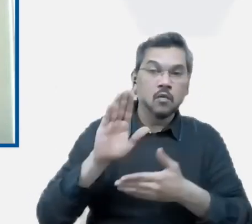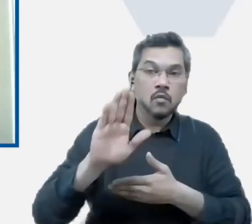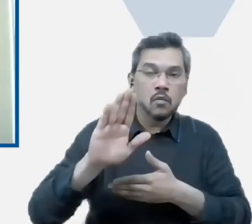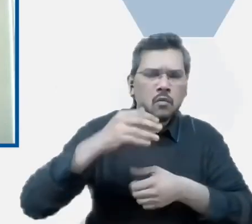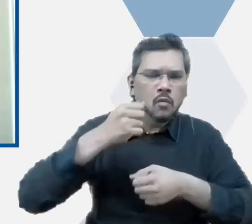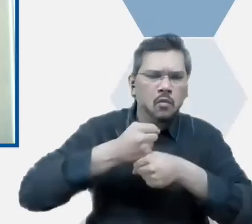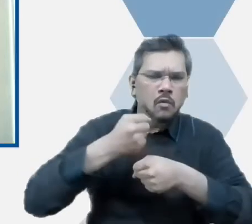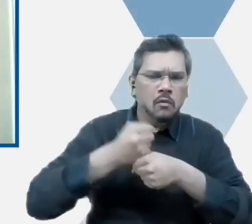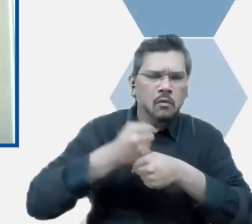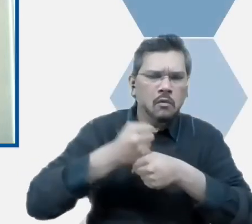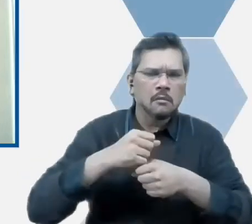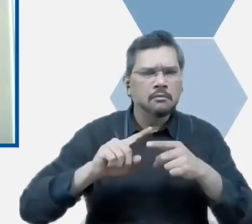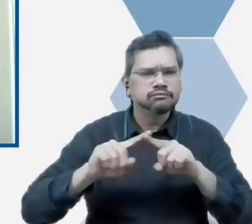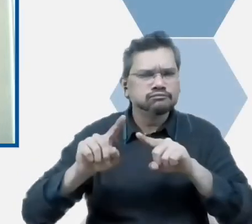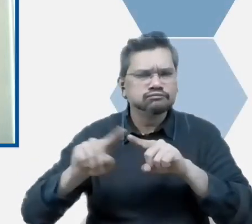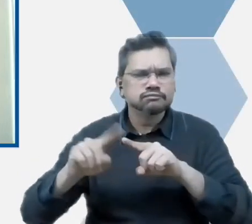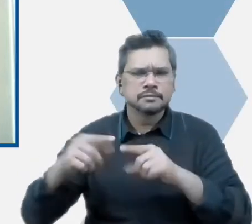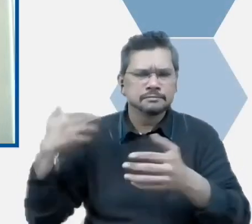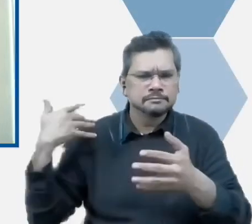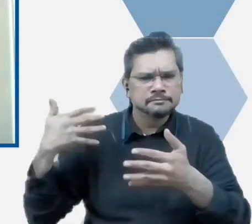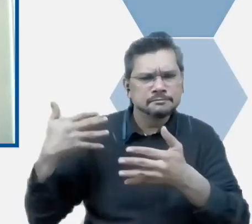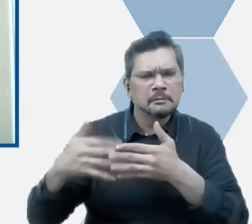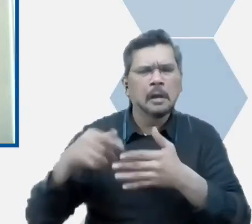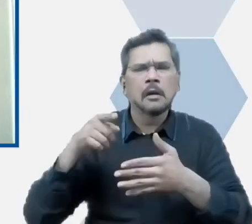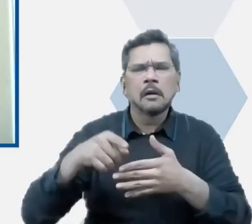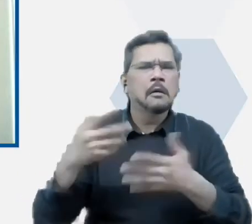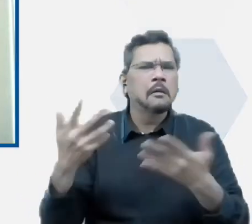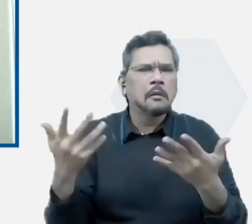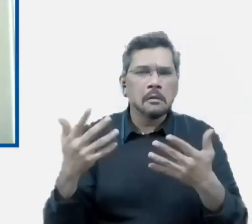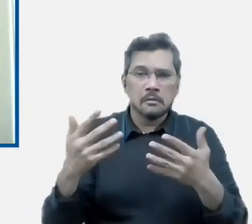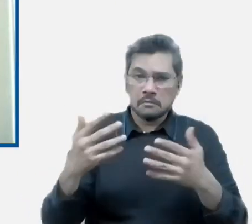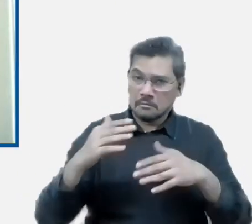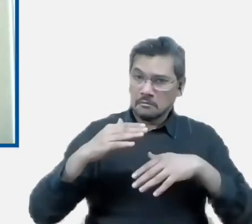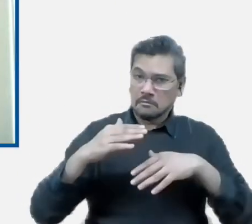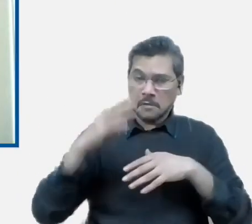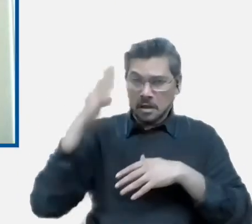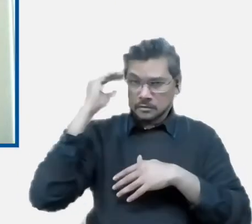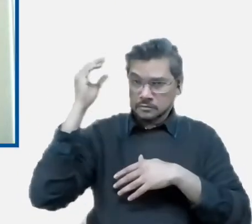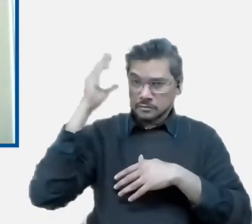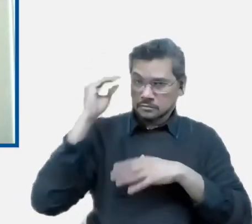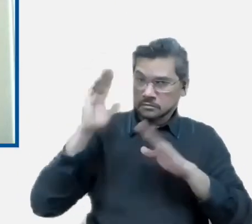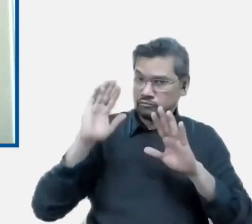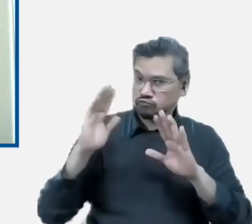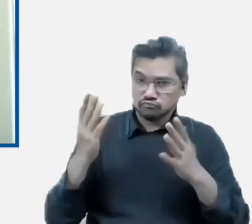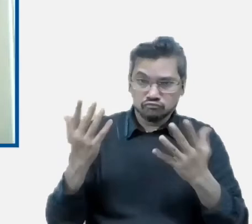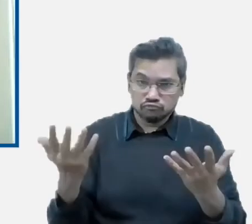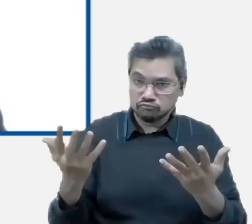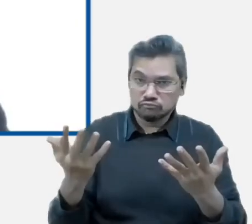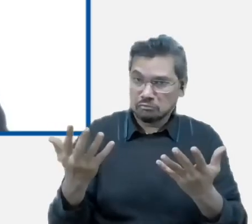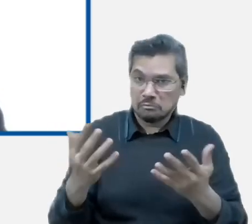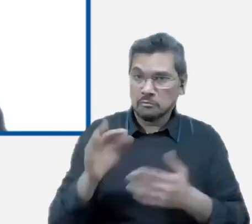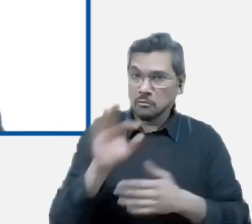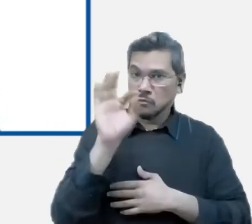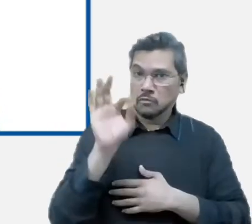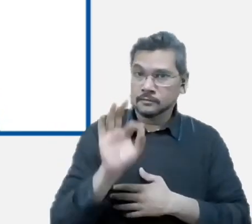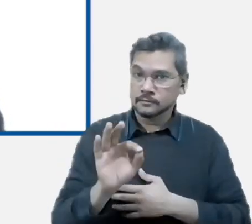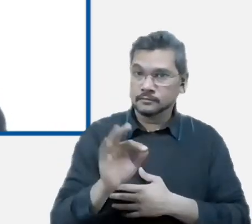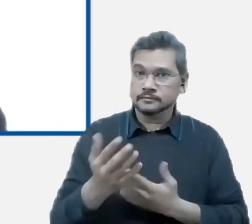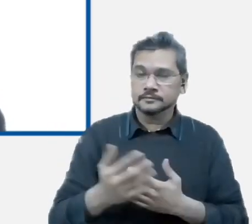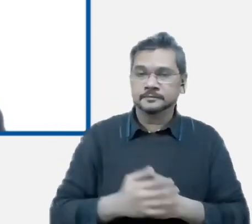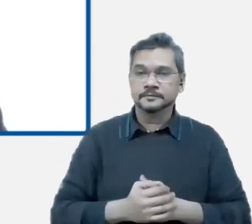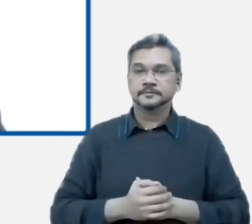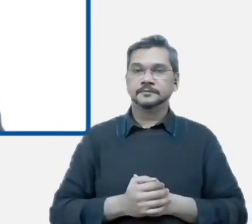management? Okay, is the question okay, Ahmed? Yes, it is, Mr. Chair. Okay. Thank you very much.